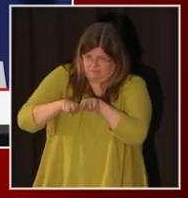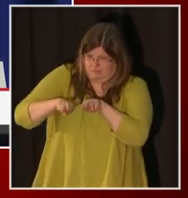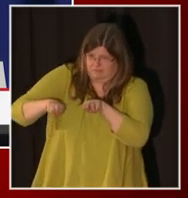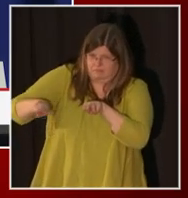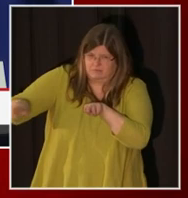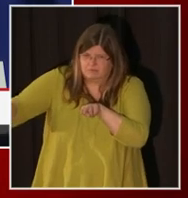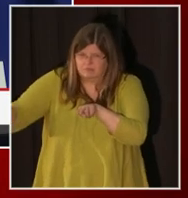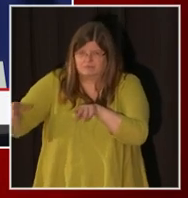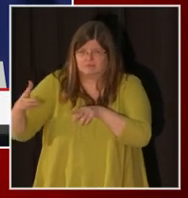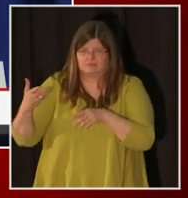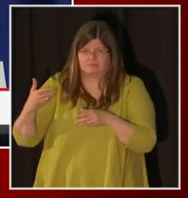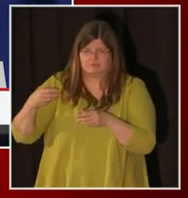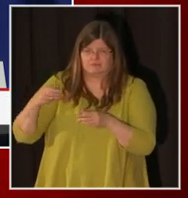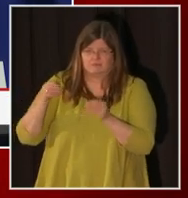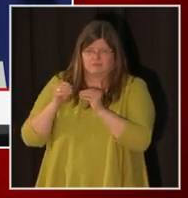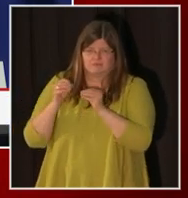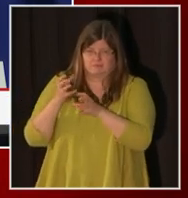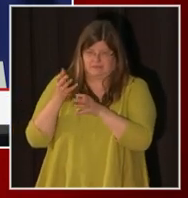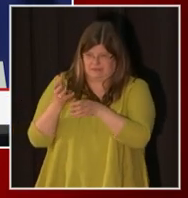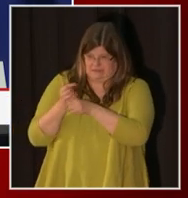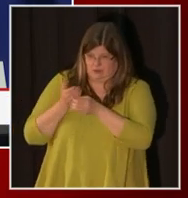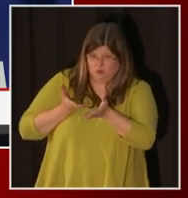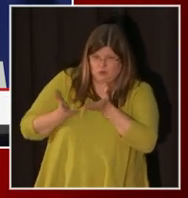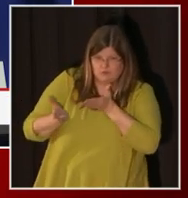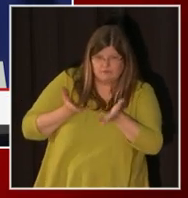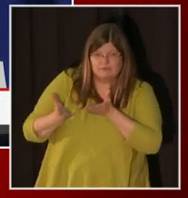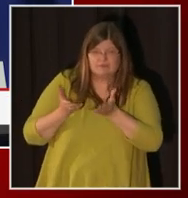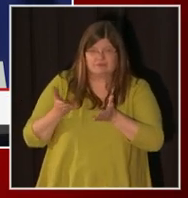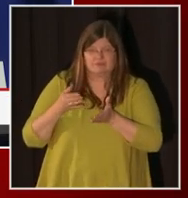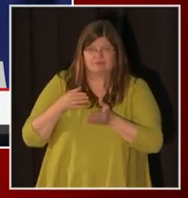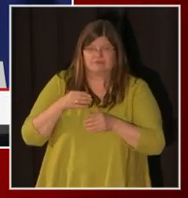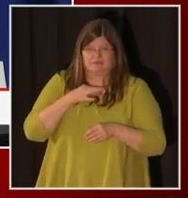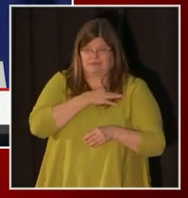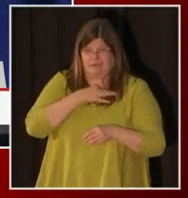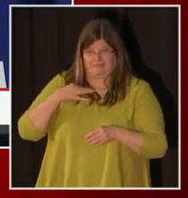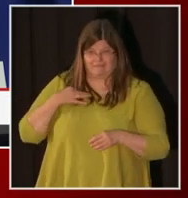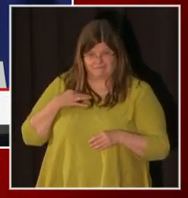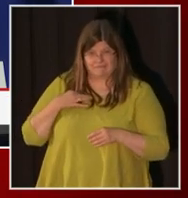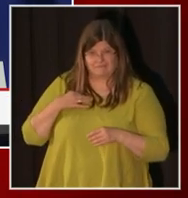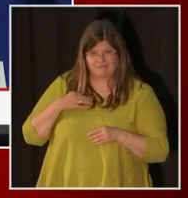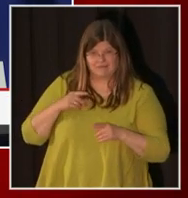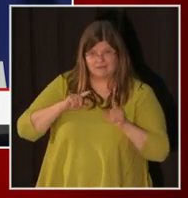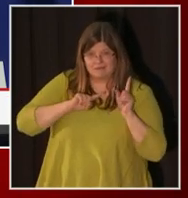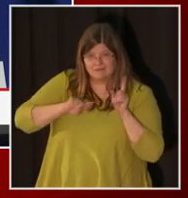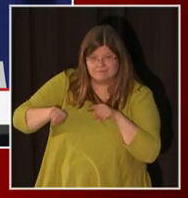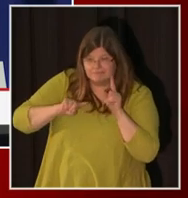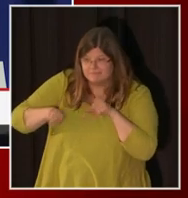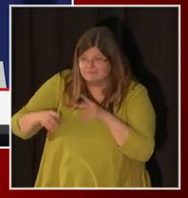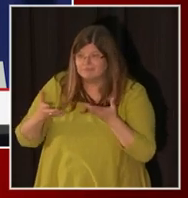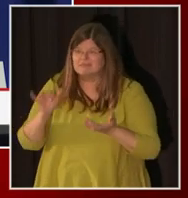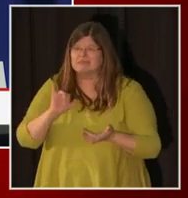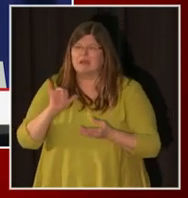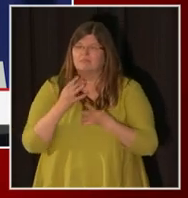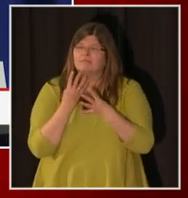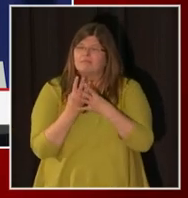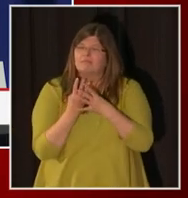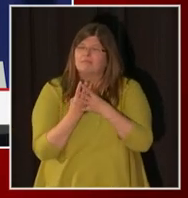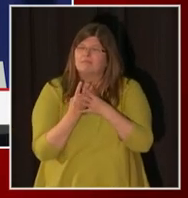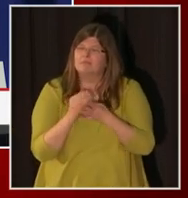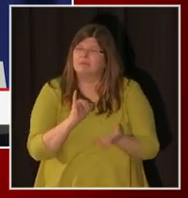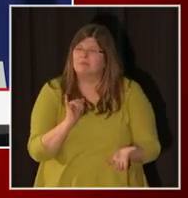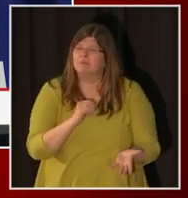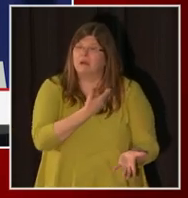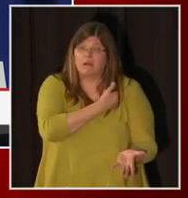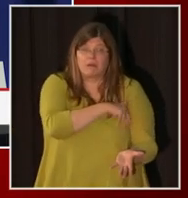are providing services to multiple people. Detention centers are congregate settings. Though hospitals tend to